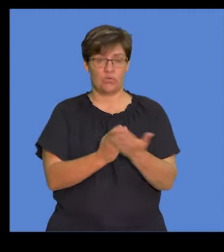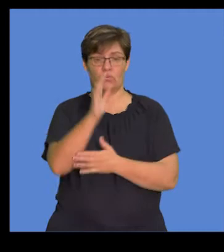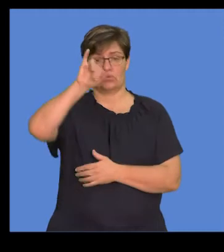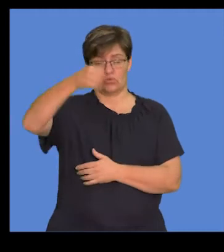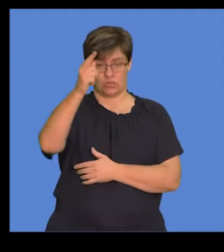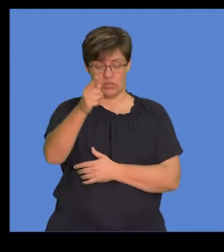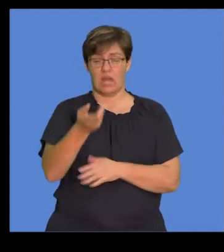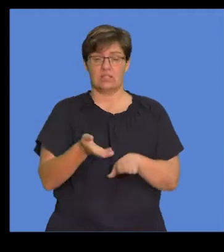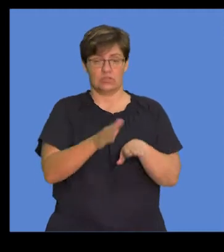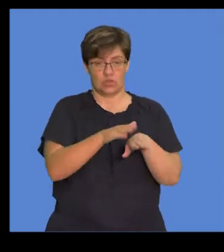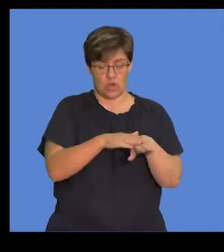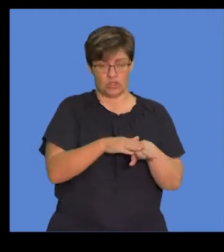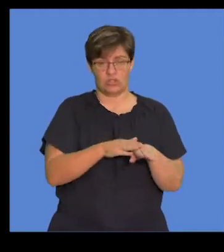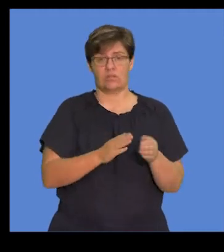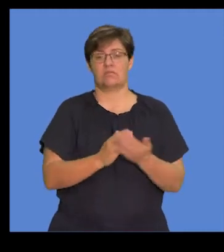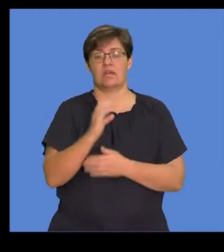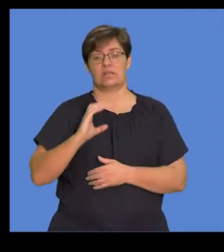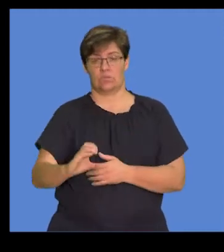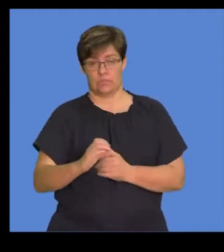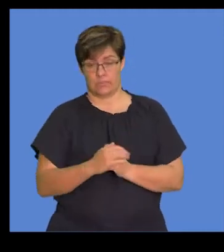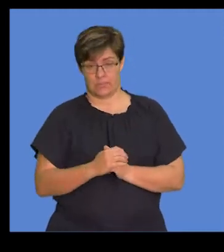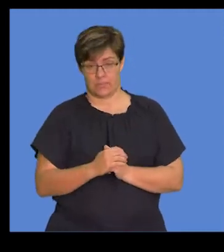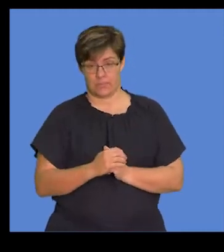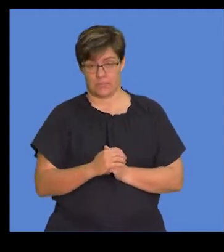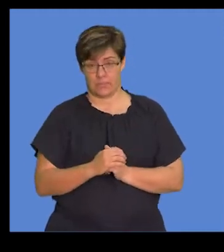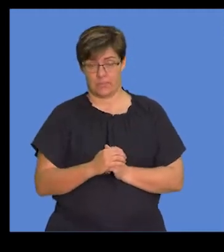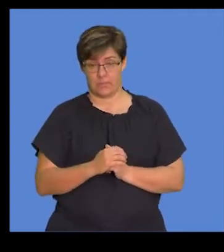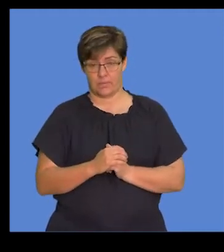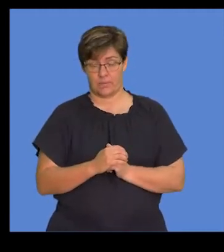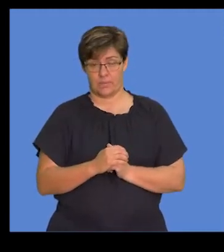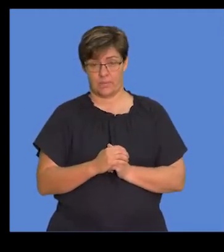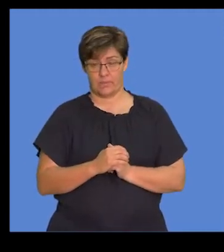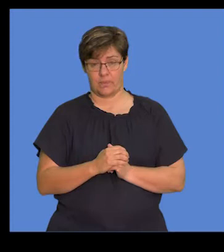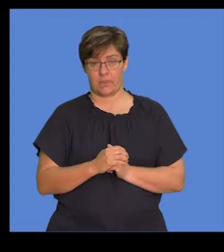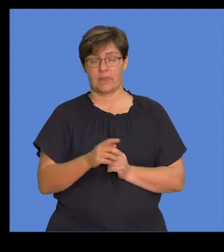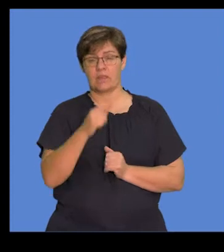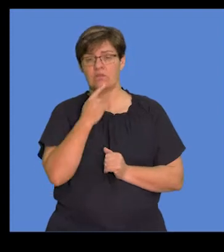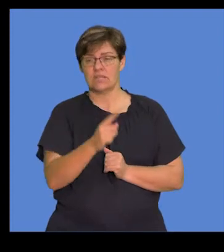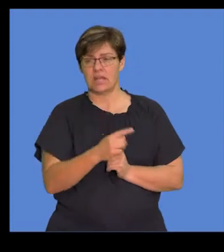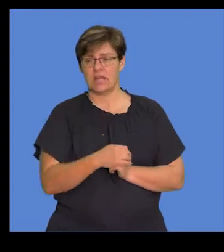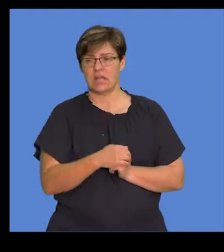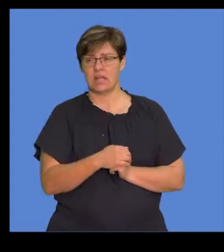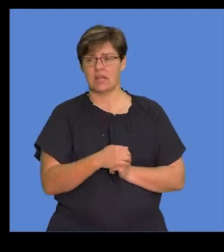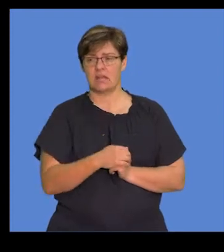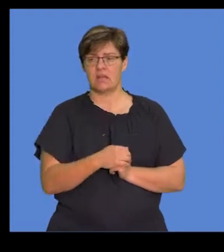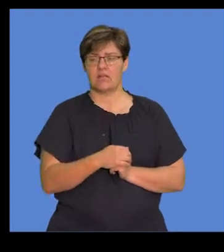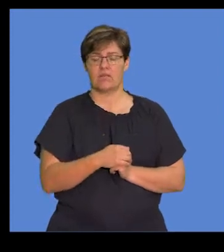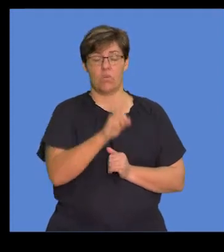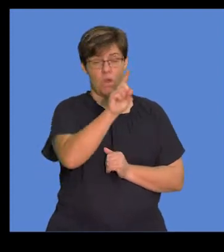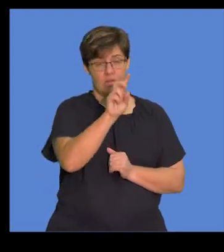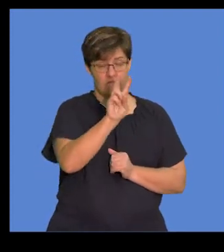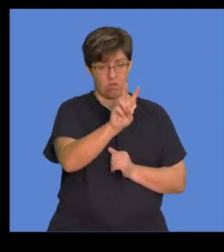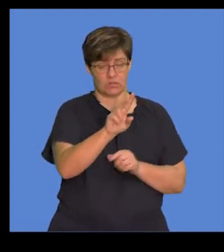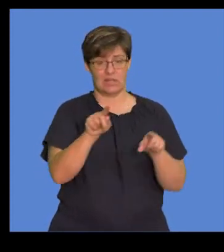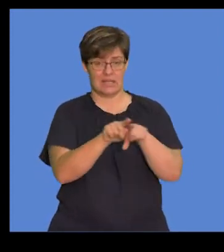energy in joules, while the charge is in coulombs, okay? So we can immediately say that a volt